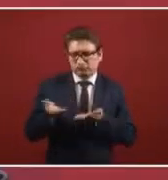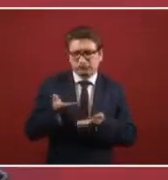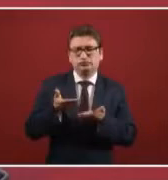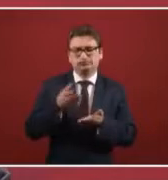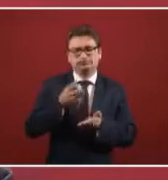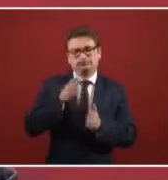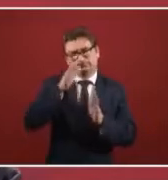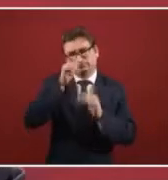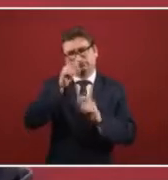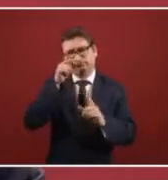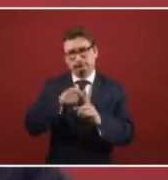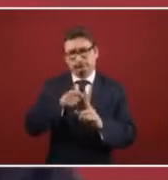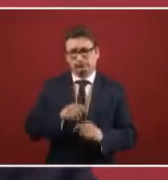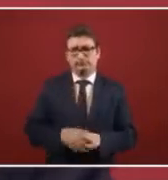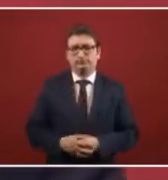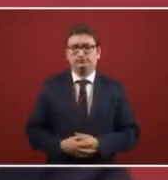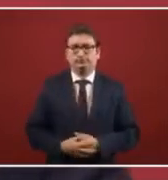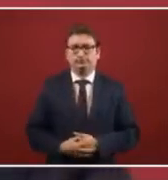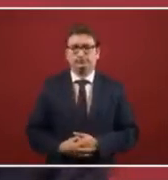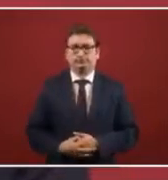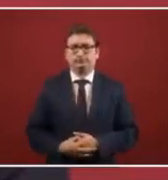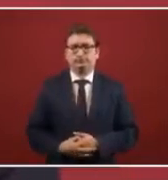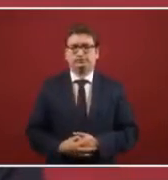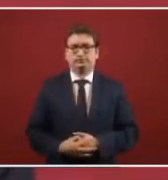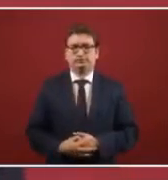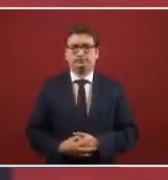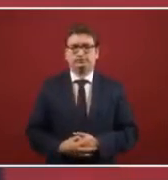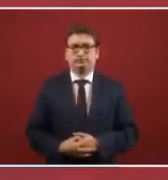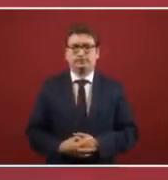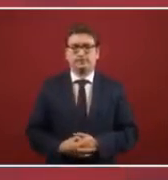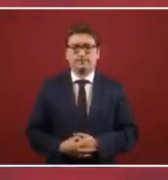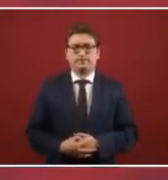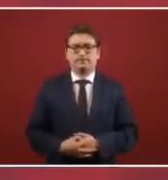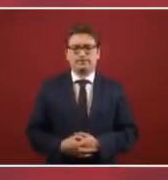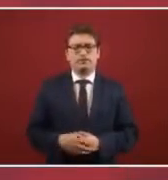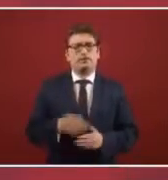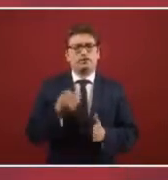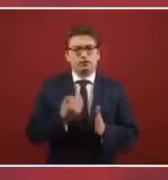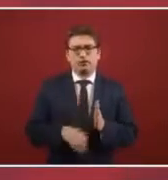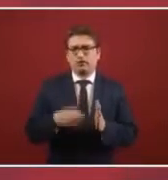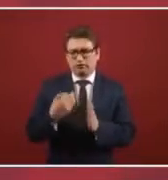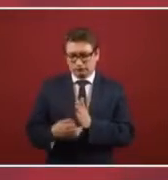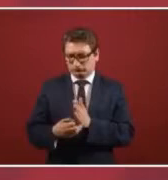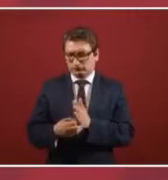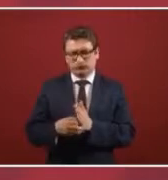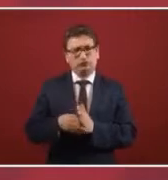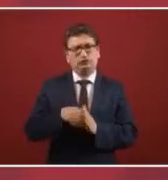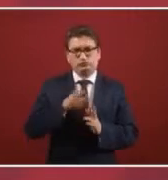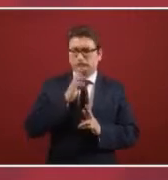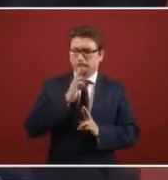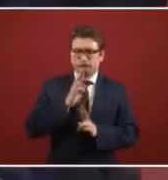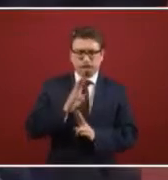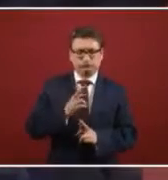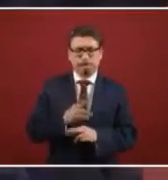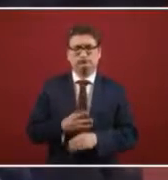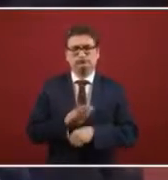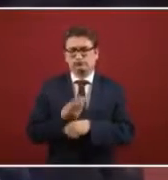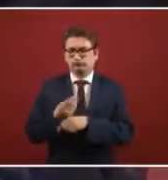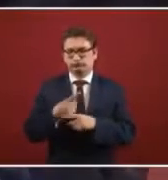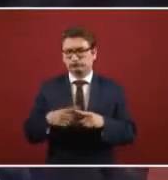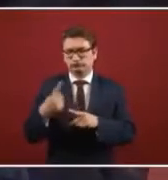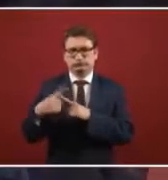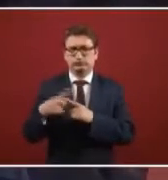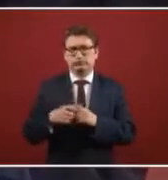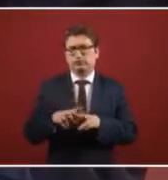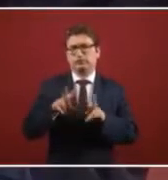and agreements, y atender and to attend todo lo que esté pendiente, all those things that are pending tanto en